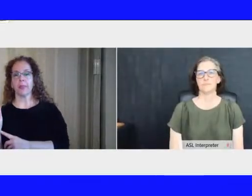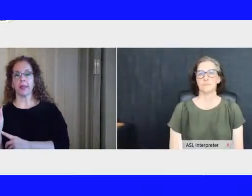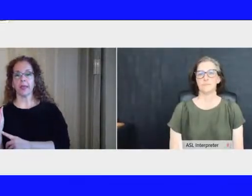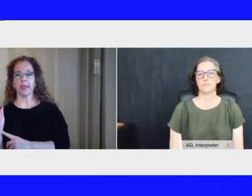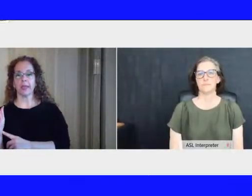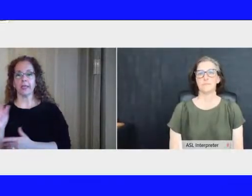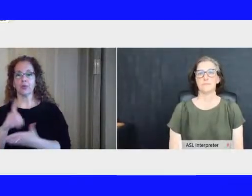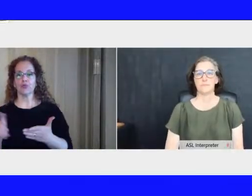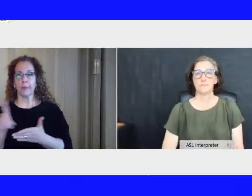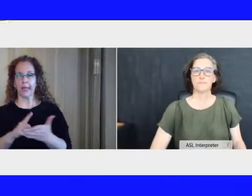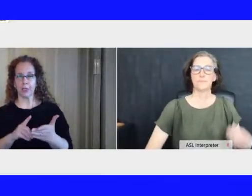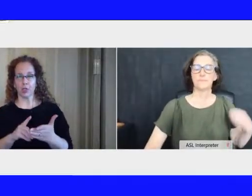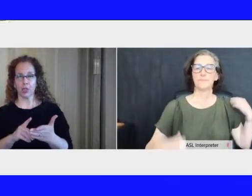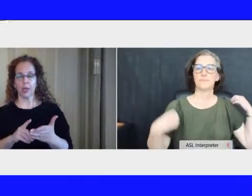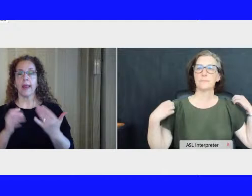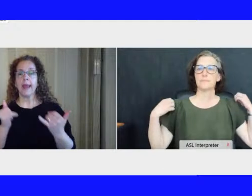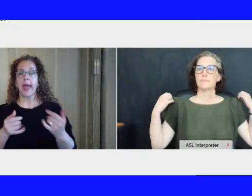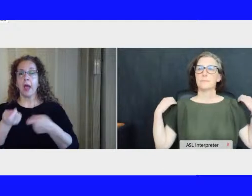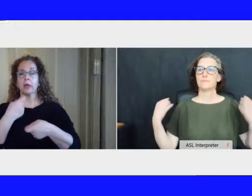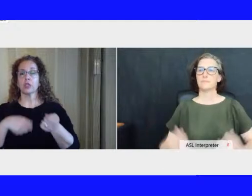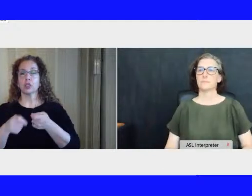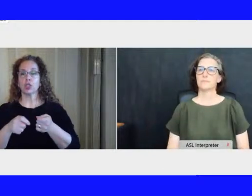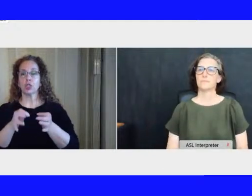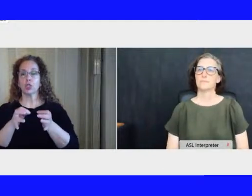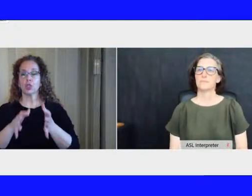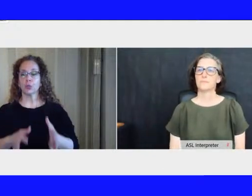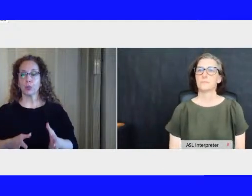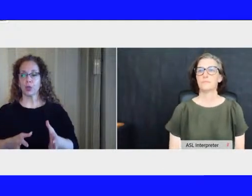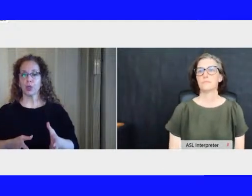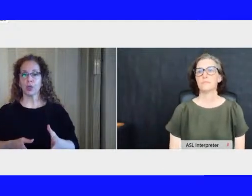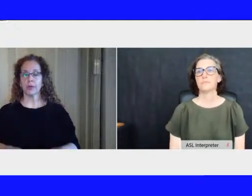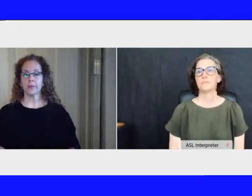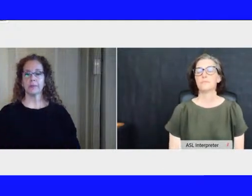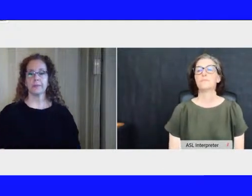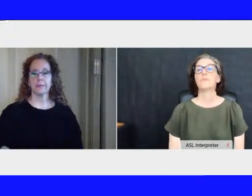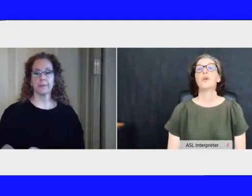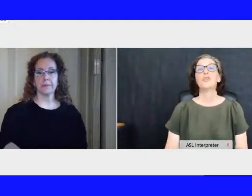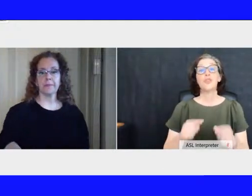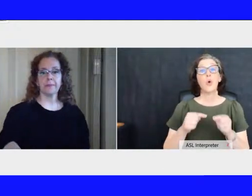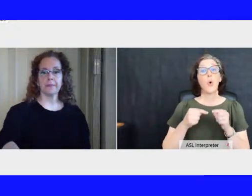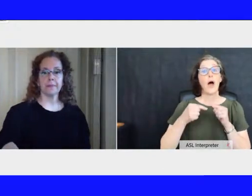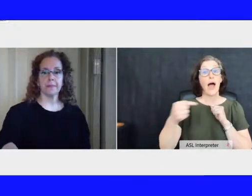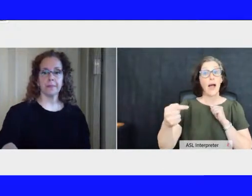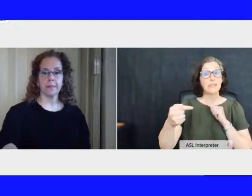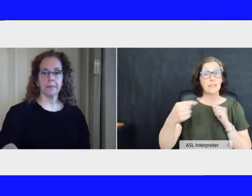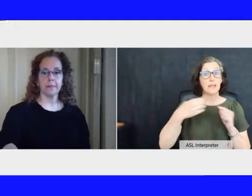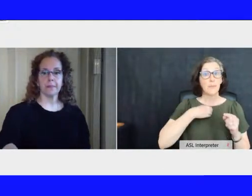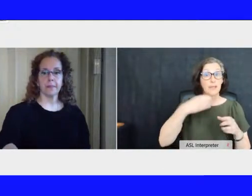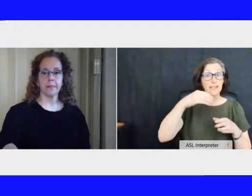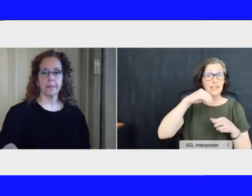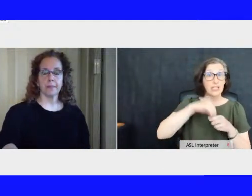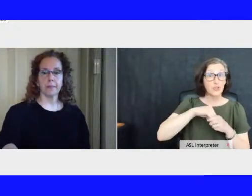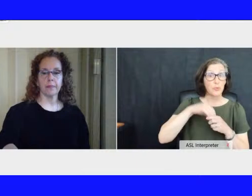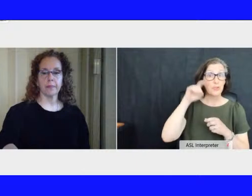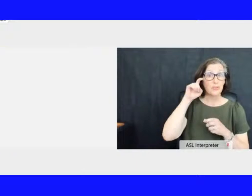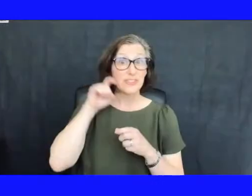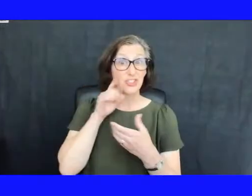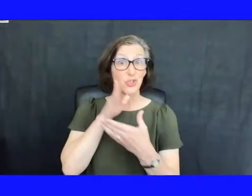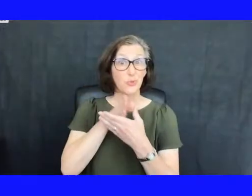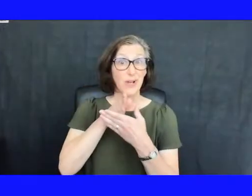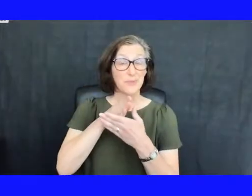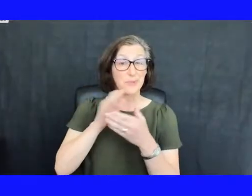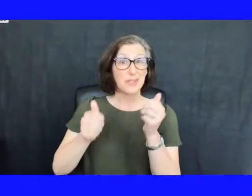for disability, that is reviewed by our office, the Office of Legal Affairs, because we understand that if somebody is not